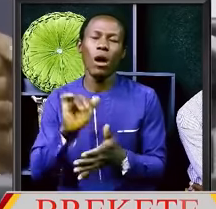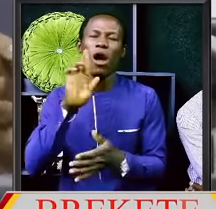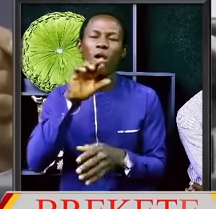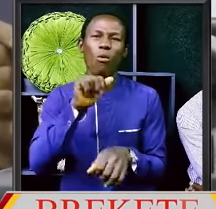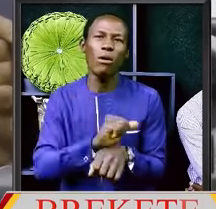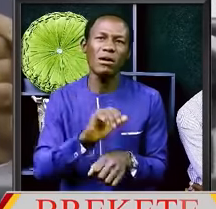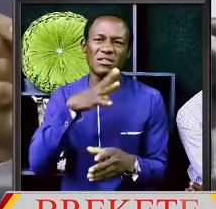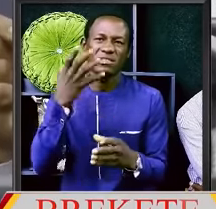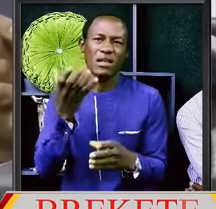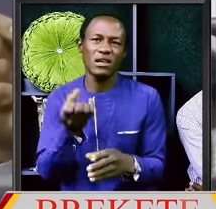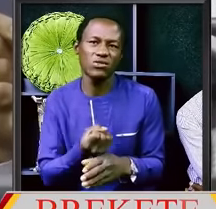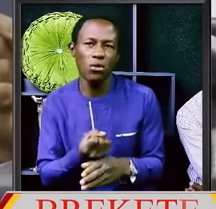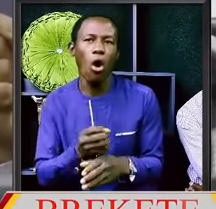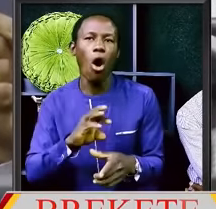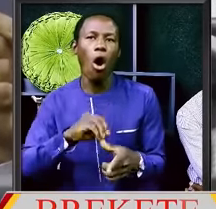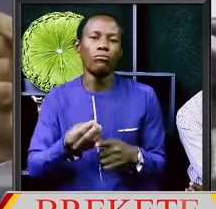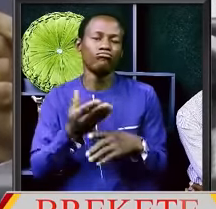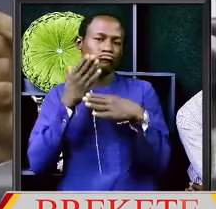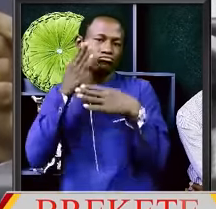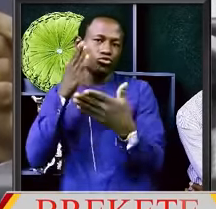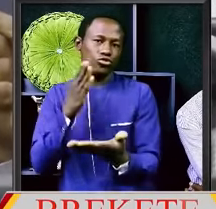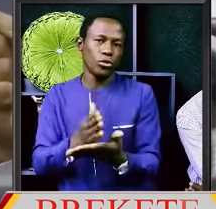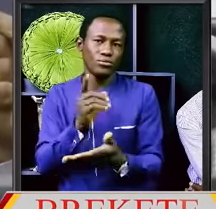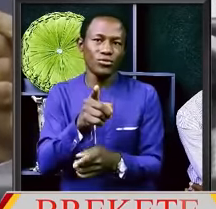or suspend you.